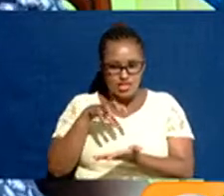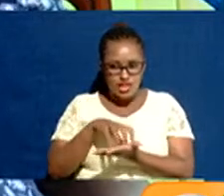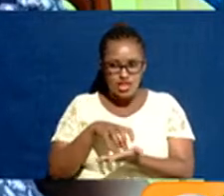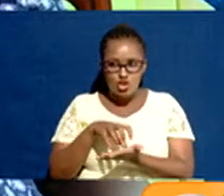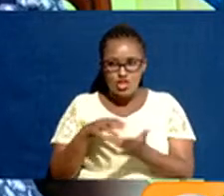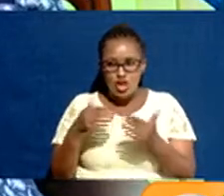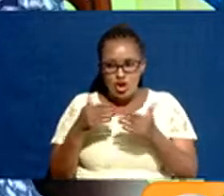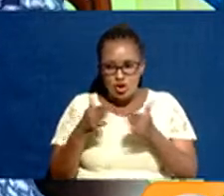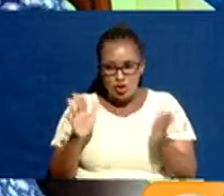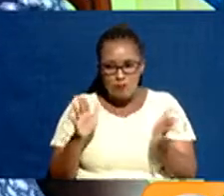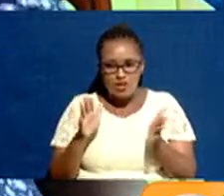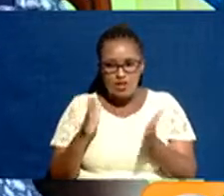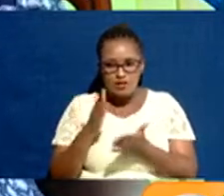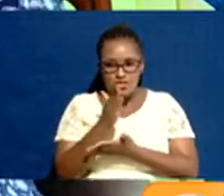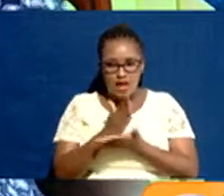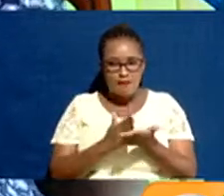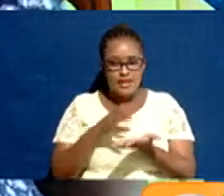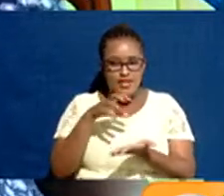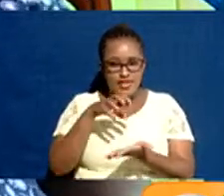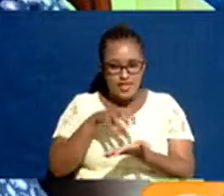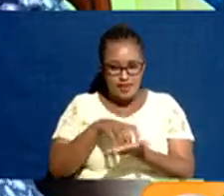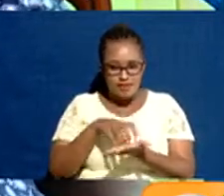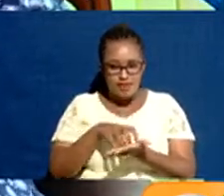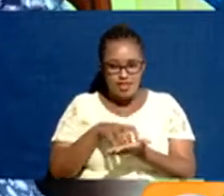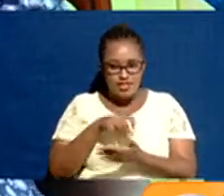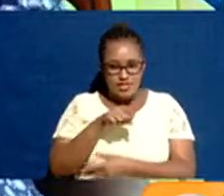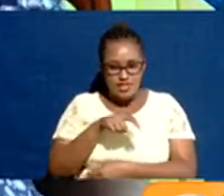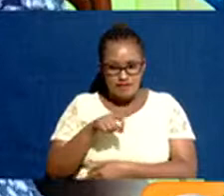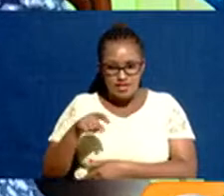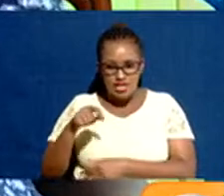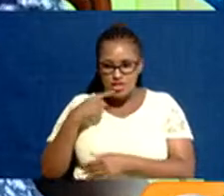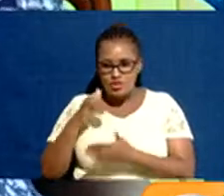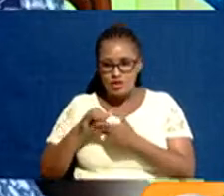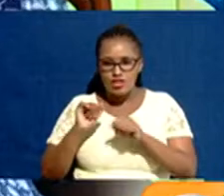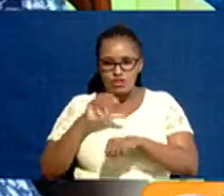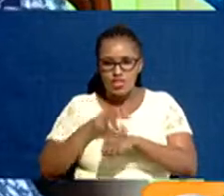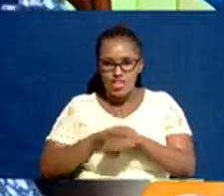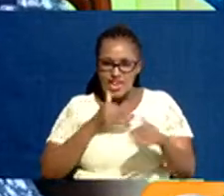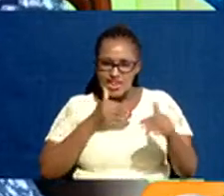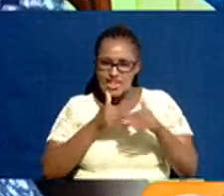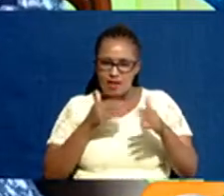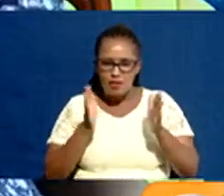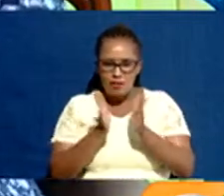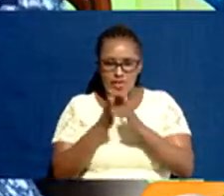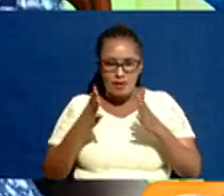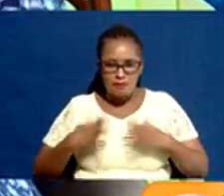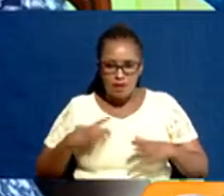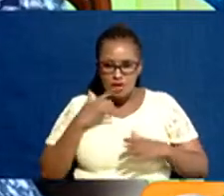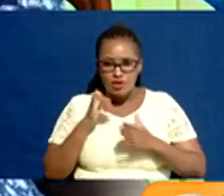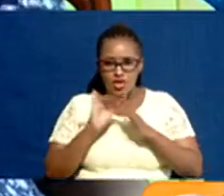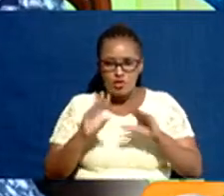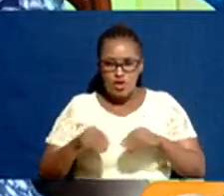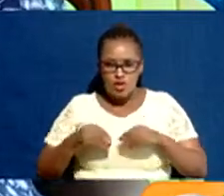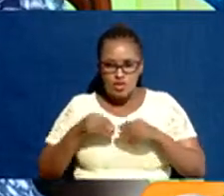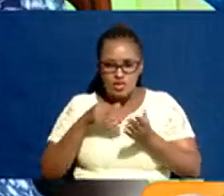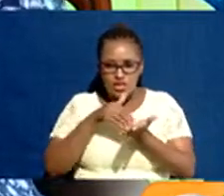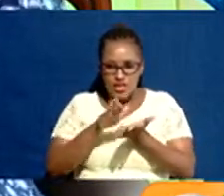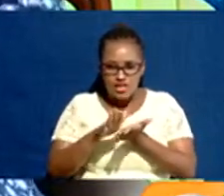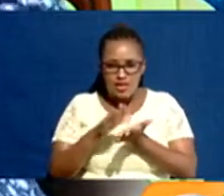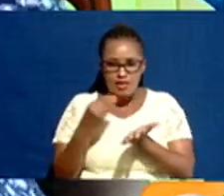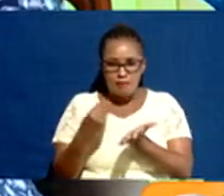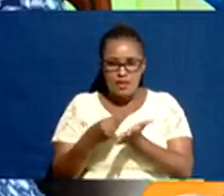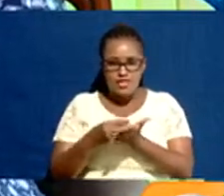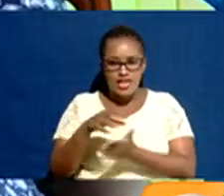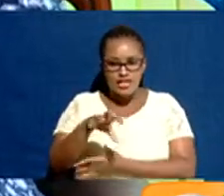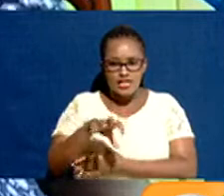of sub depots and mini depots. Okay. To take the fertilizer nearer the people so that we save them the cost of transportation.